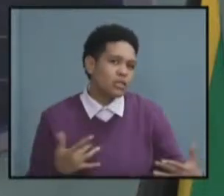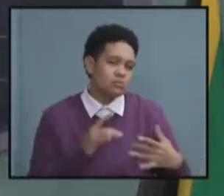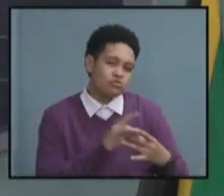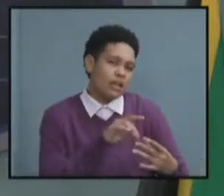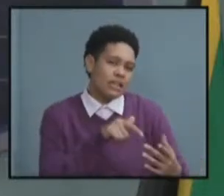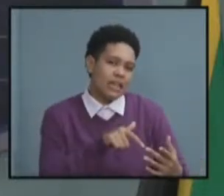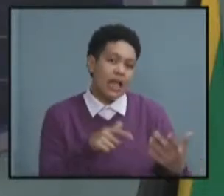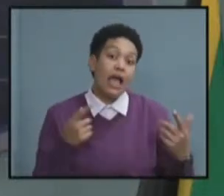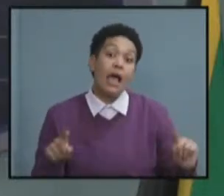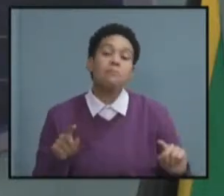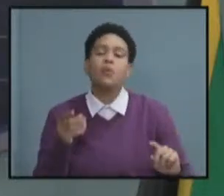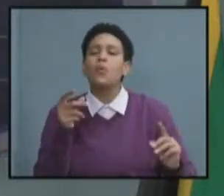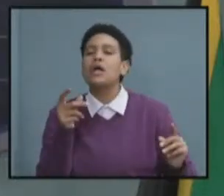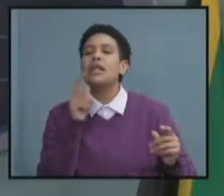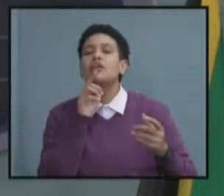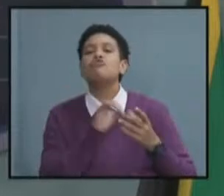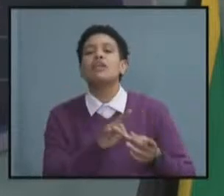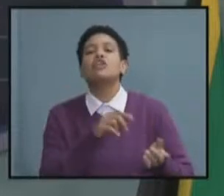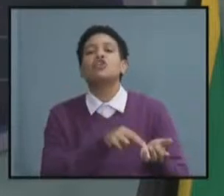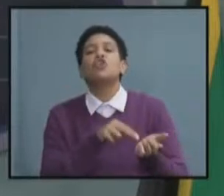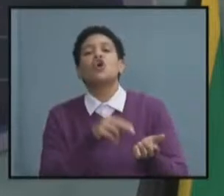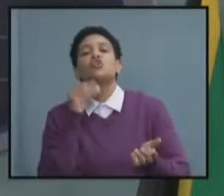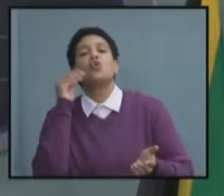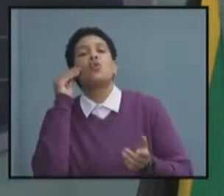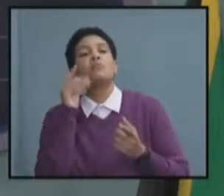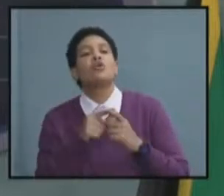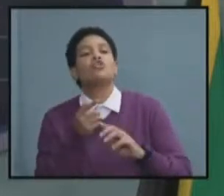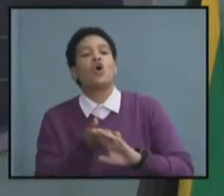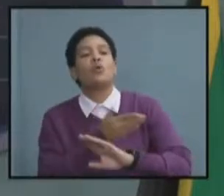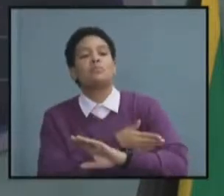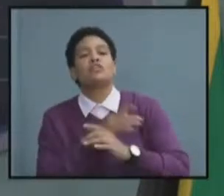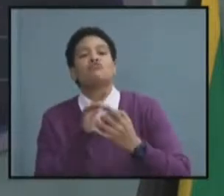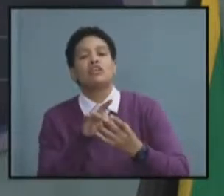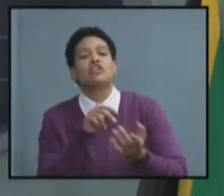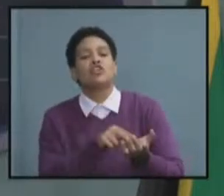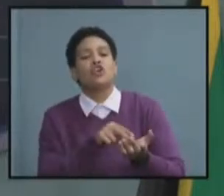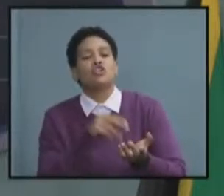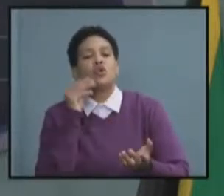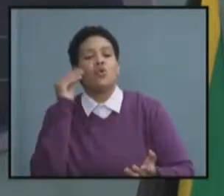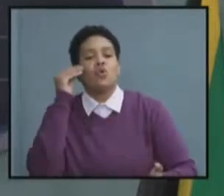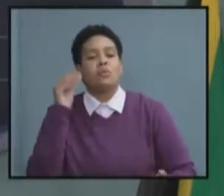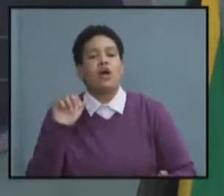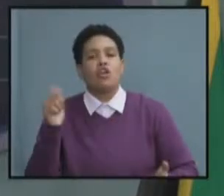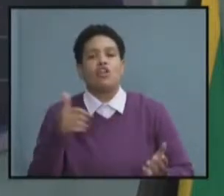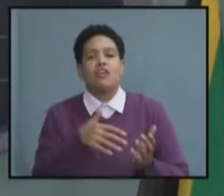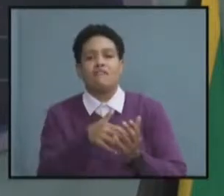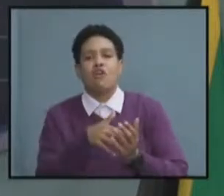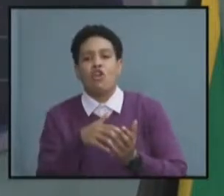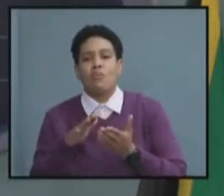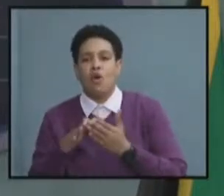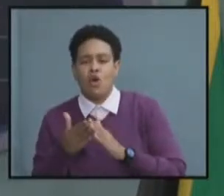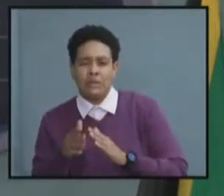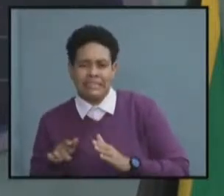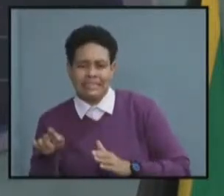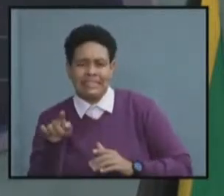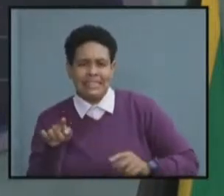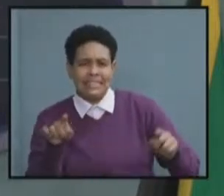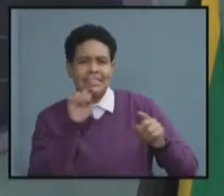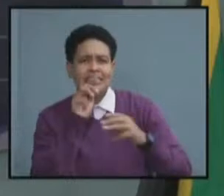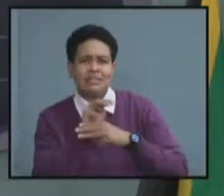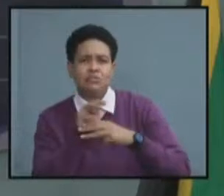this. Just quickly, in terms of nursing homes and an update around nursing homes, another vulnerable community, the ministry